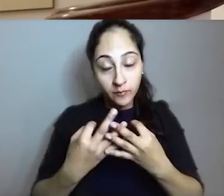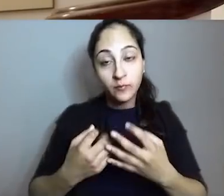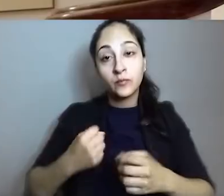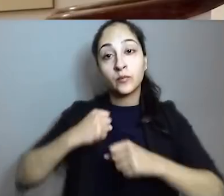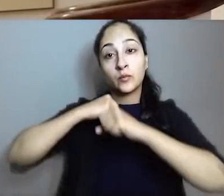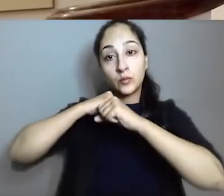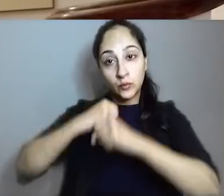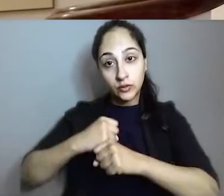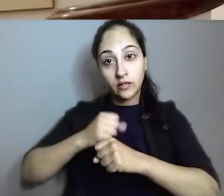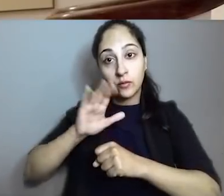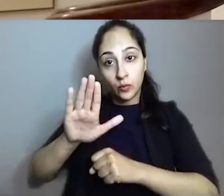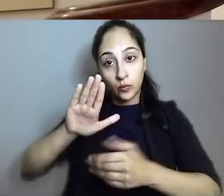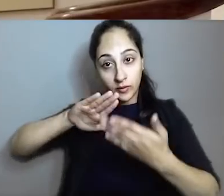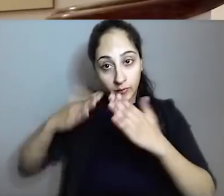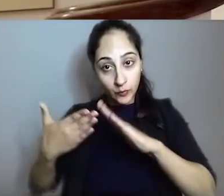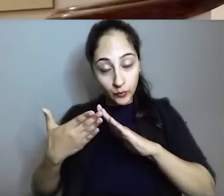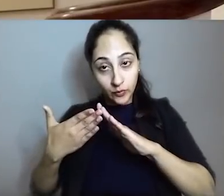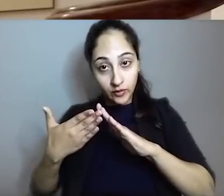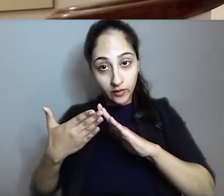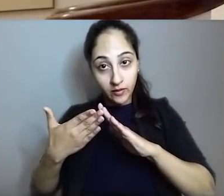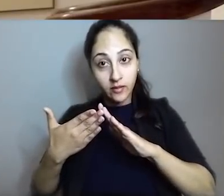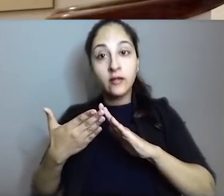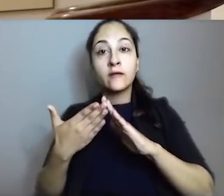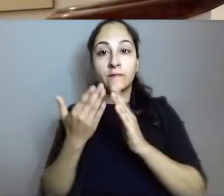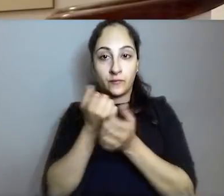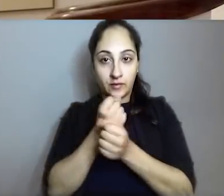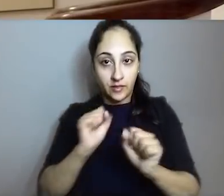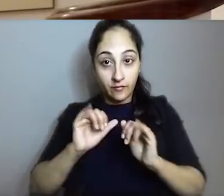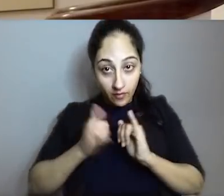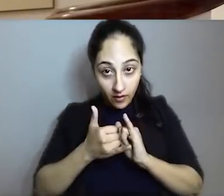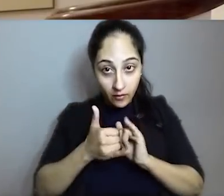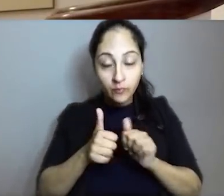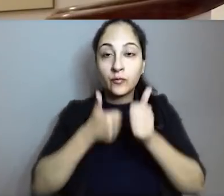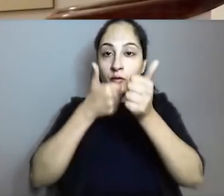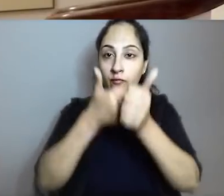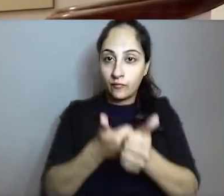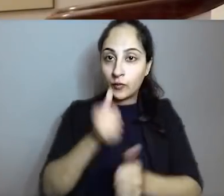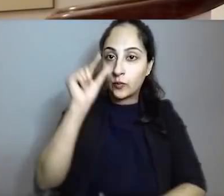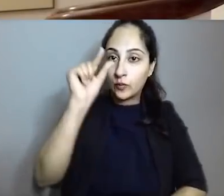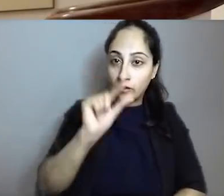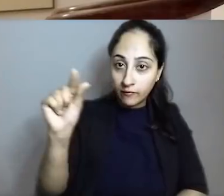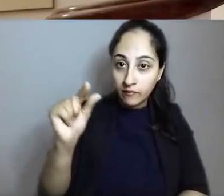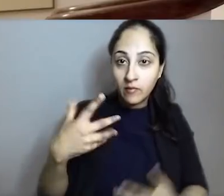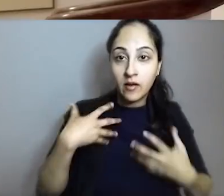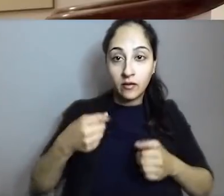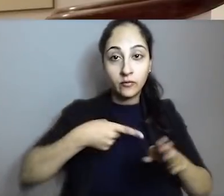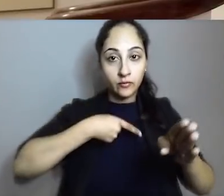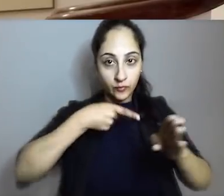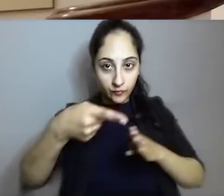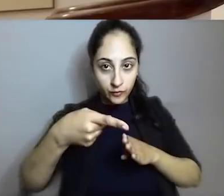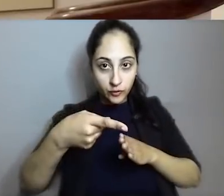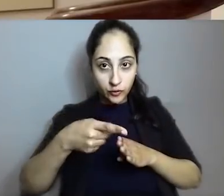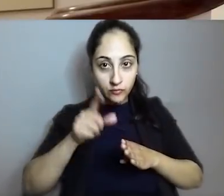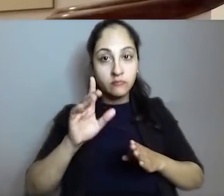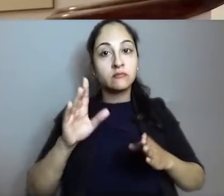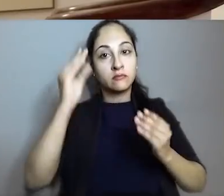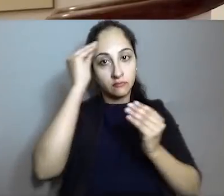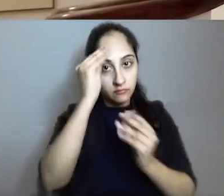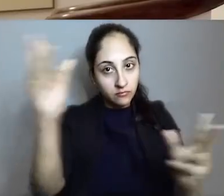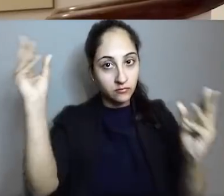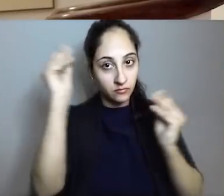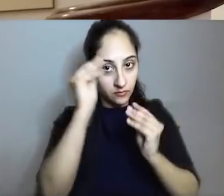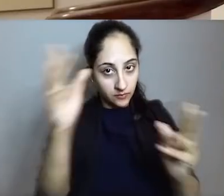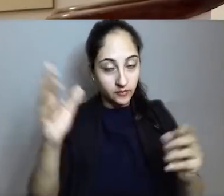carefully following the guidelines of government and public health authorities. The work